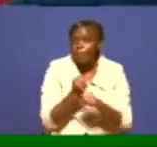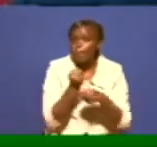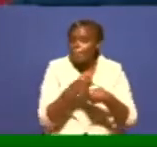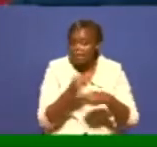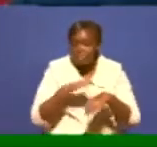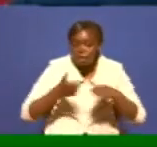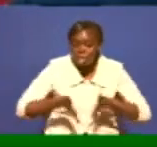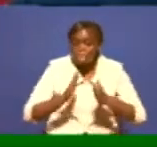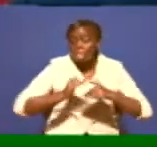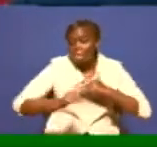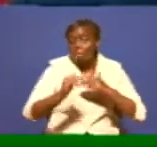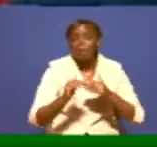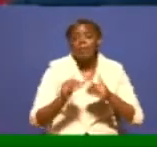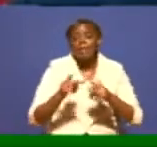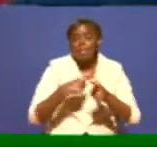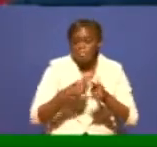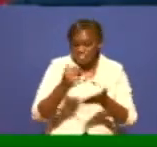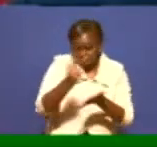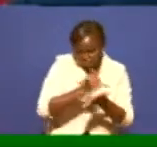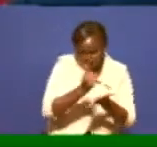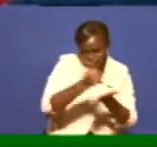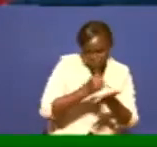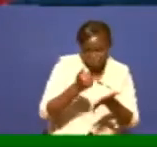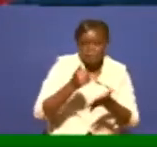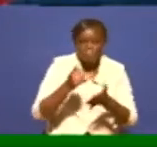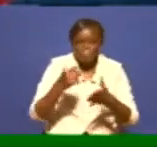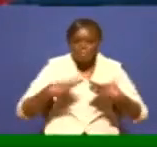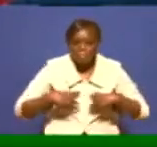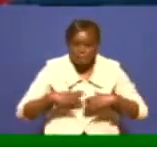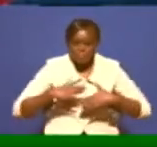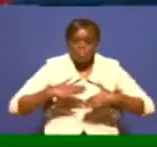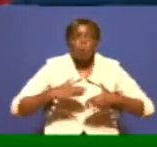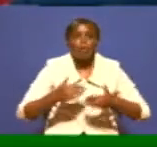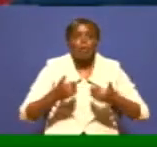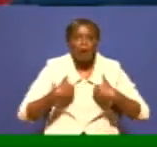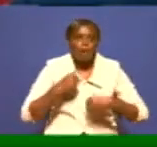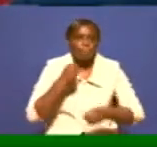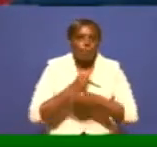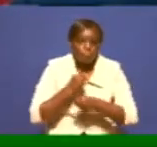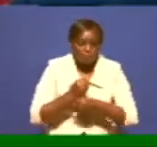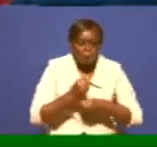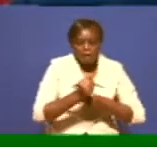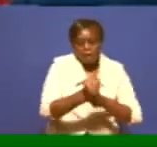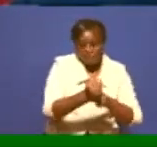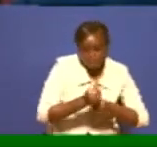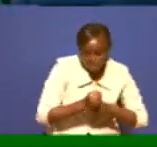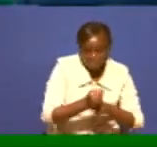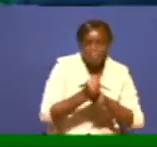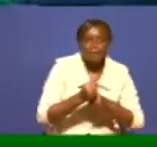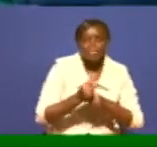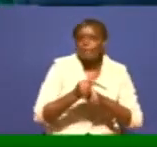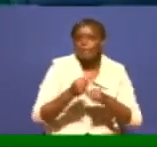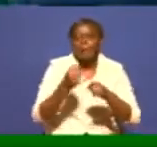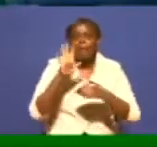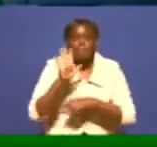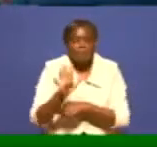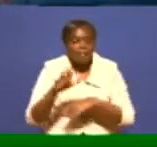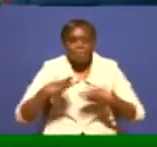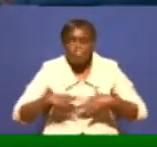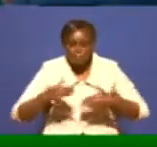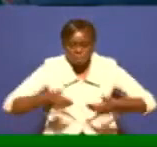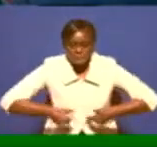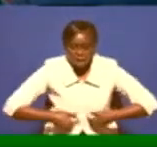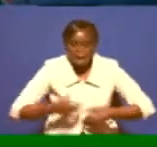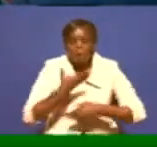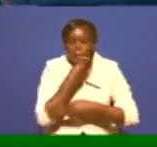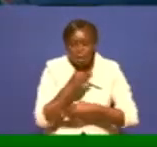will be able to employ more people because each unit will require a carpenter, a plumber, a mason, five young men, Honorable